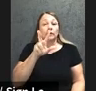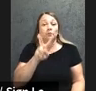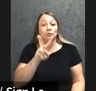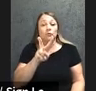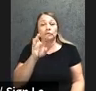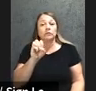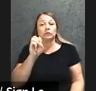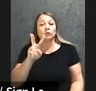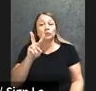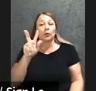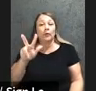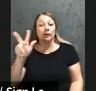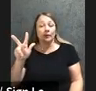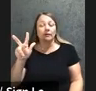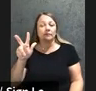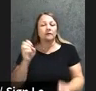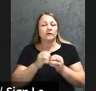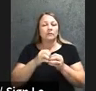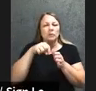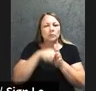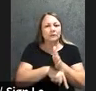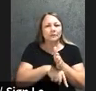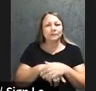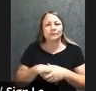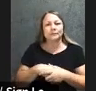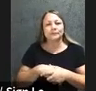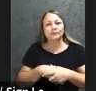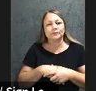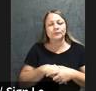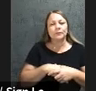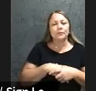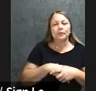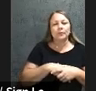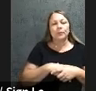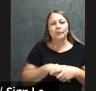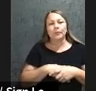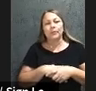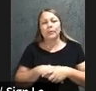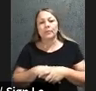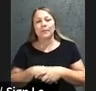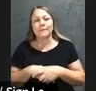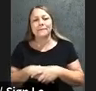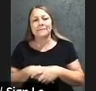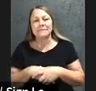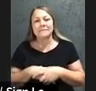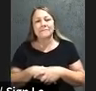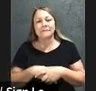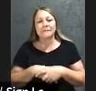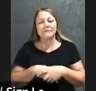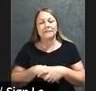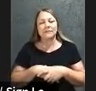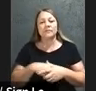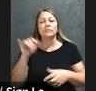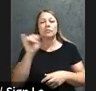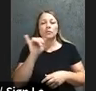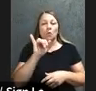1-800-232-0233 for more information on that. And there's a little more information in the program on this about